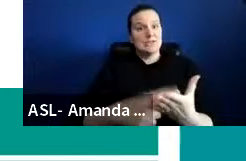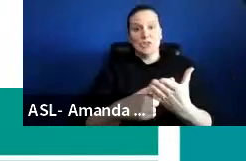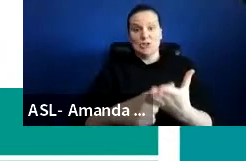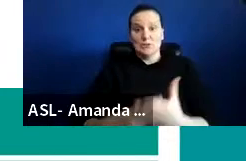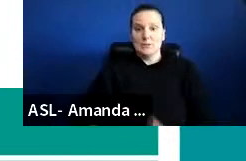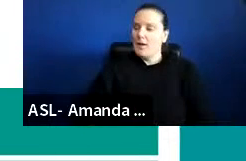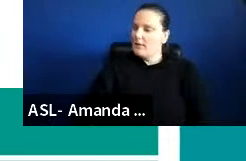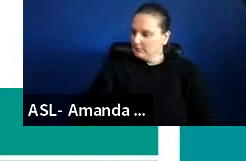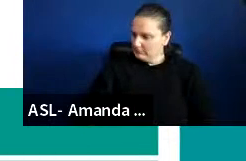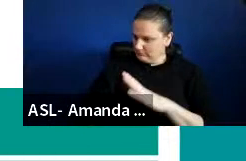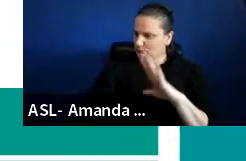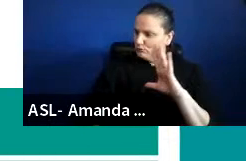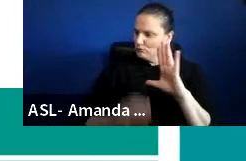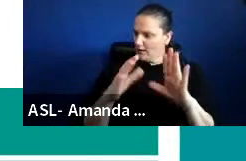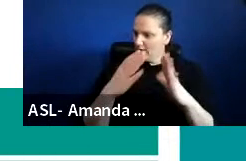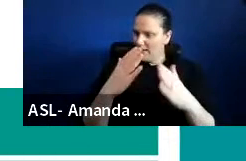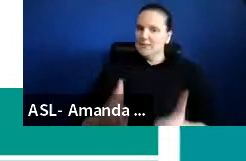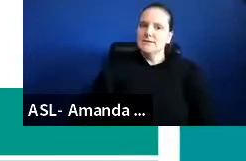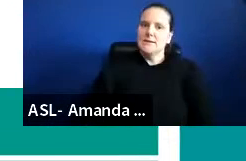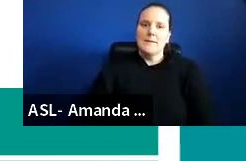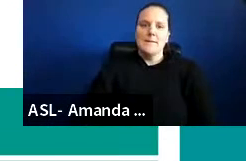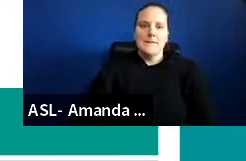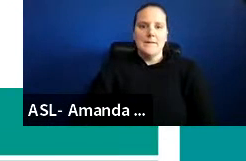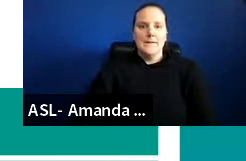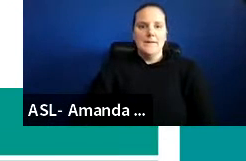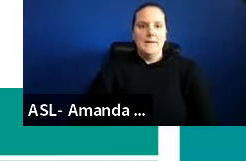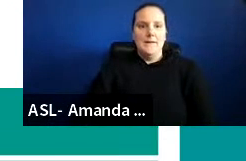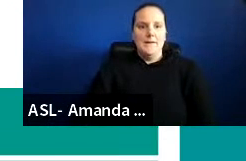Great, thanks, Johnell. All right,